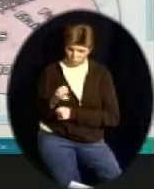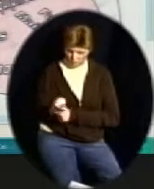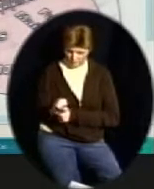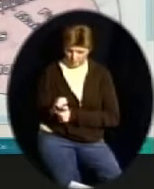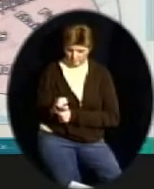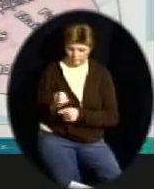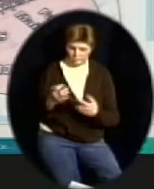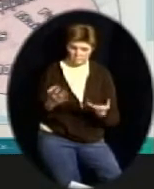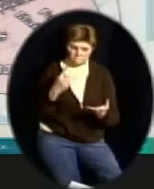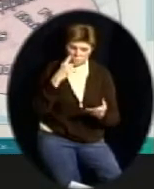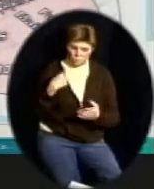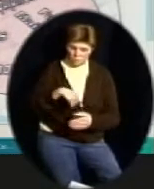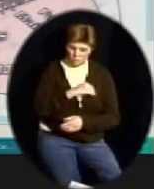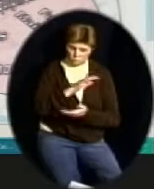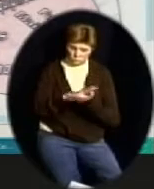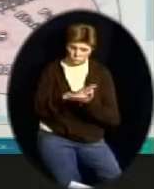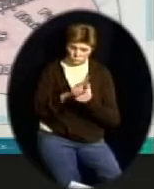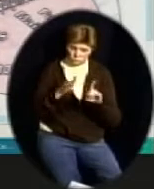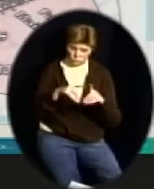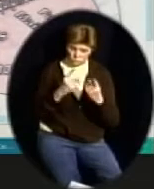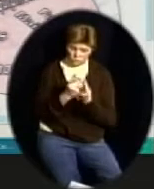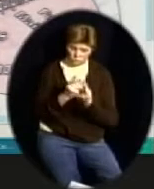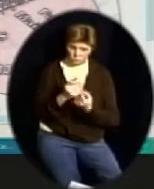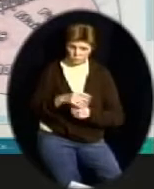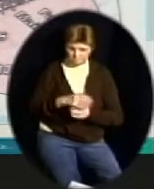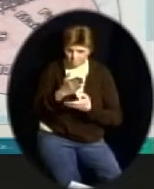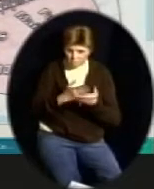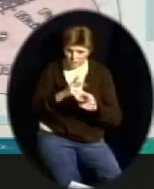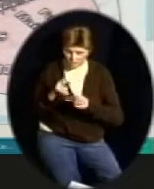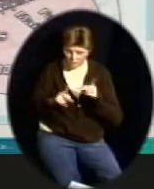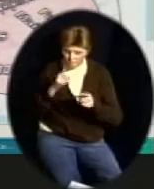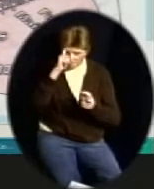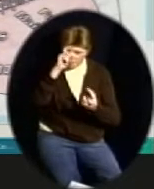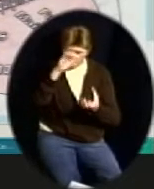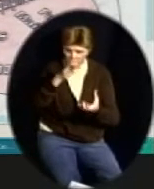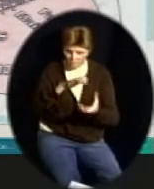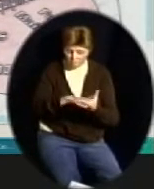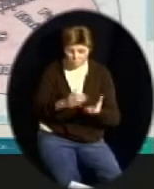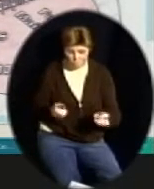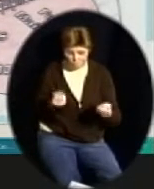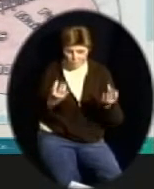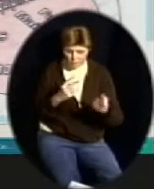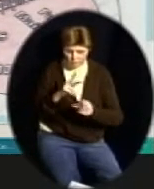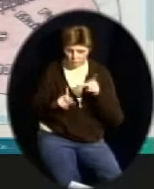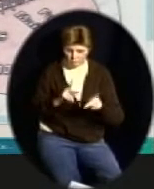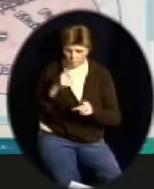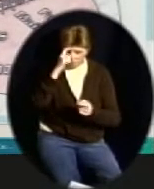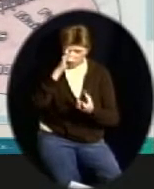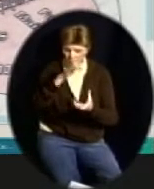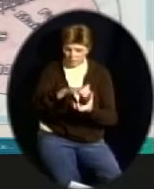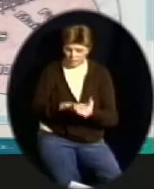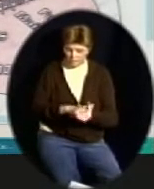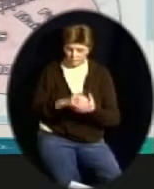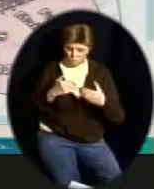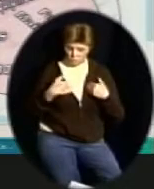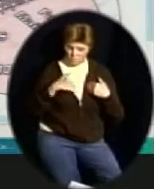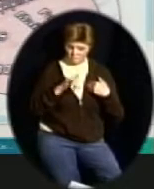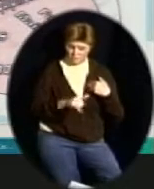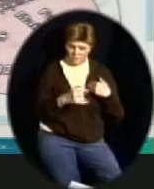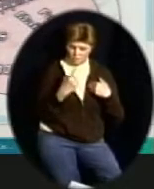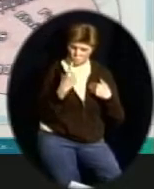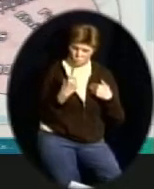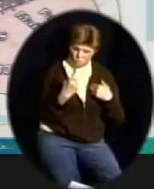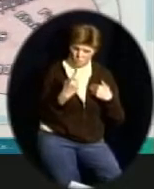Poor. But there is a belief amongst many that having the one factor that